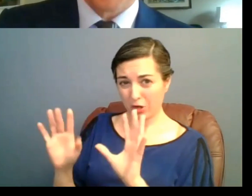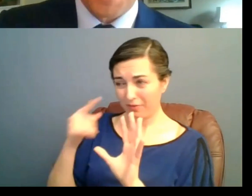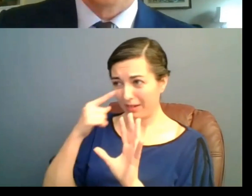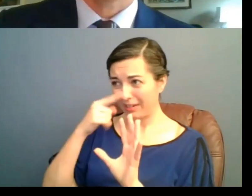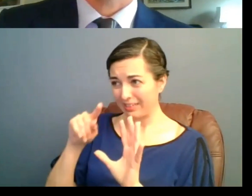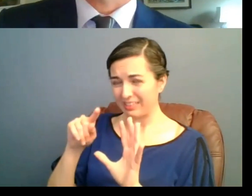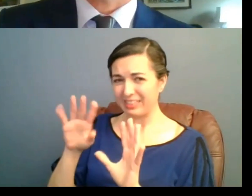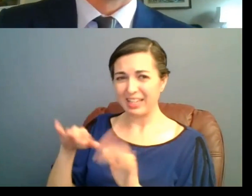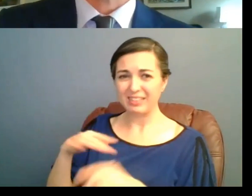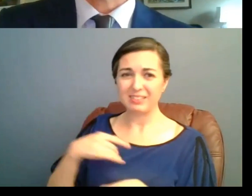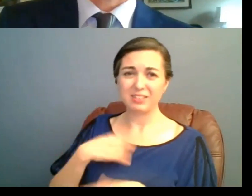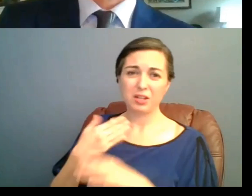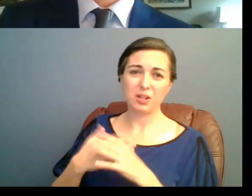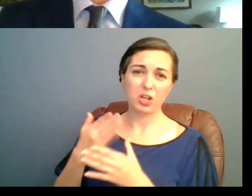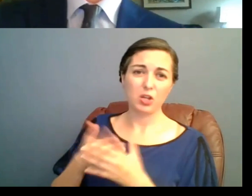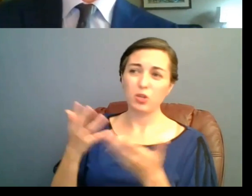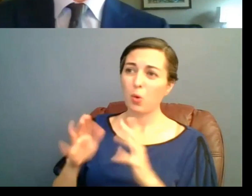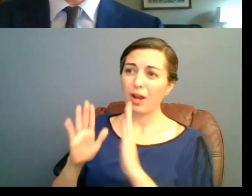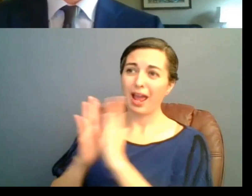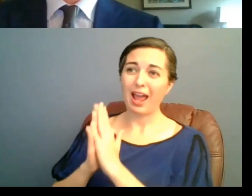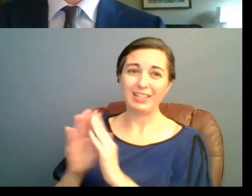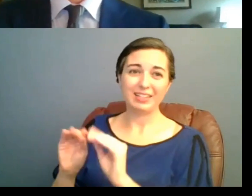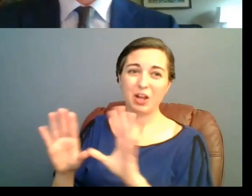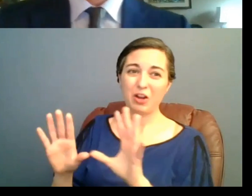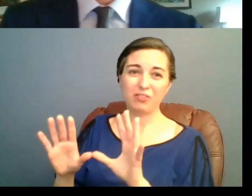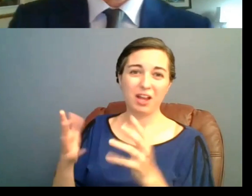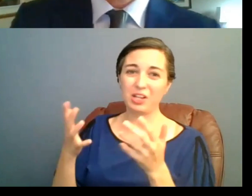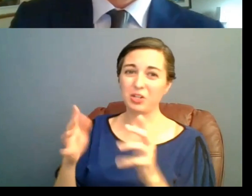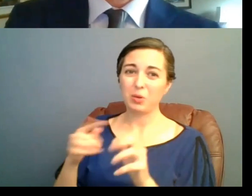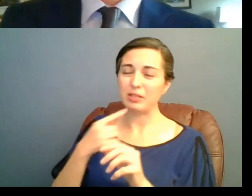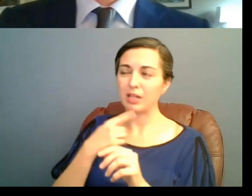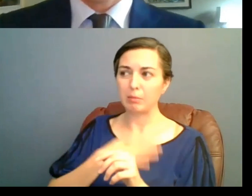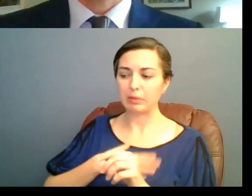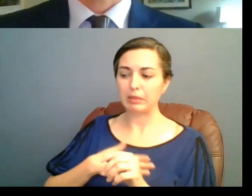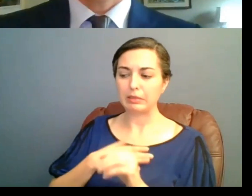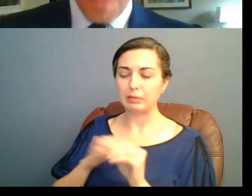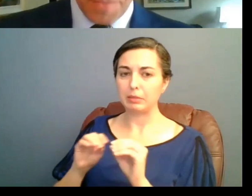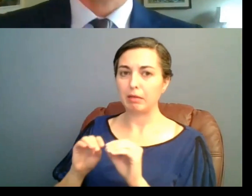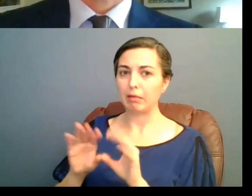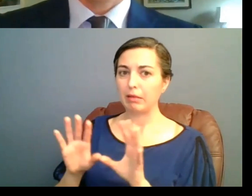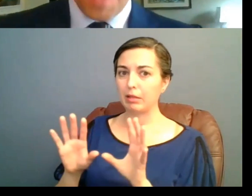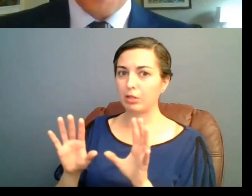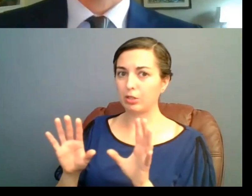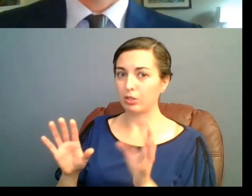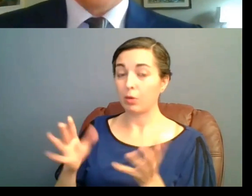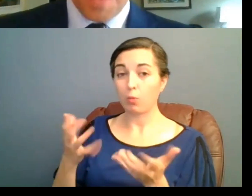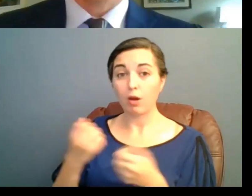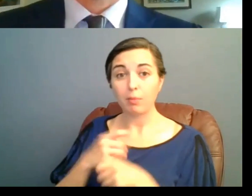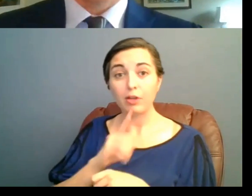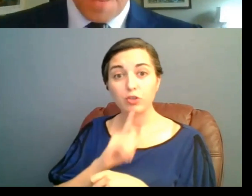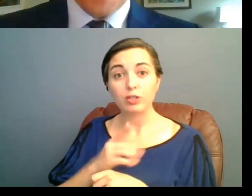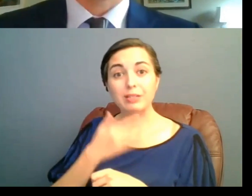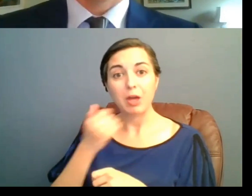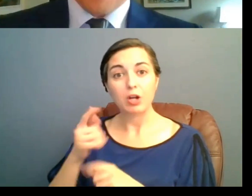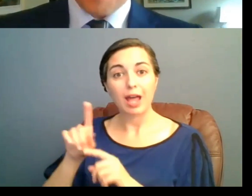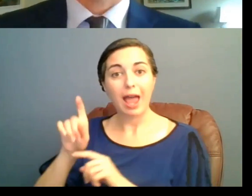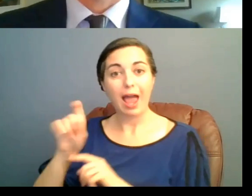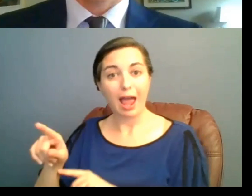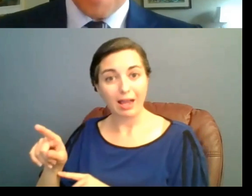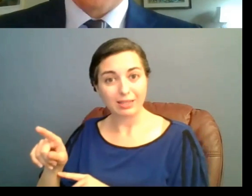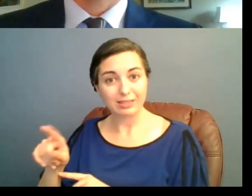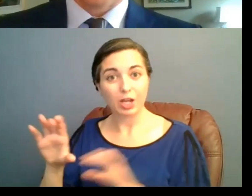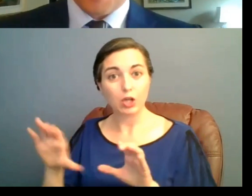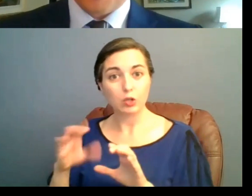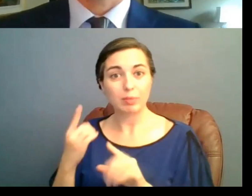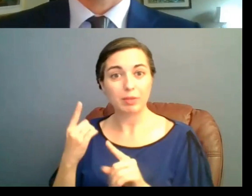stinks because you don't want to ask them to clarify, do that. But you want to make sure that it's better to ask a question and then do something